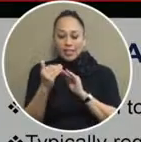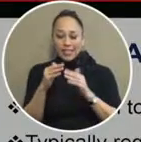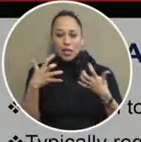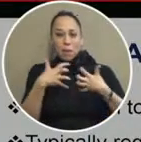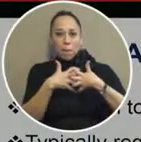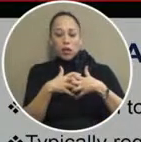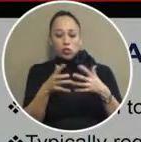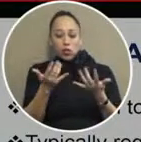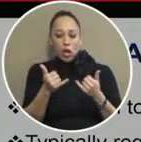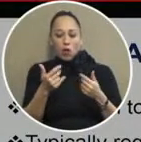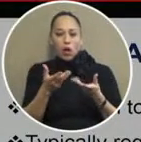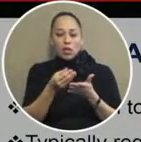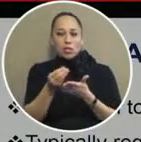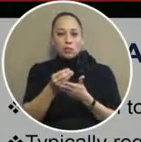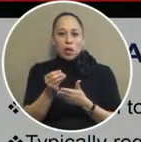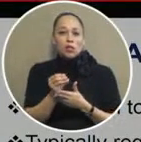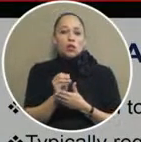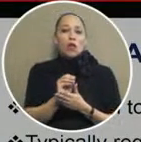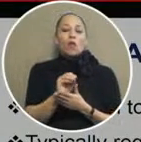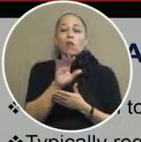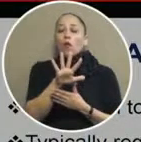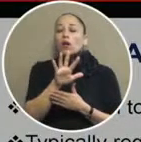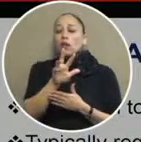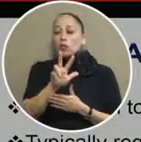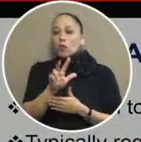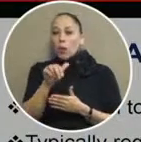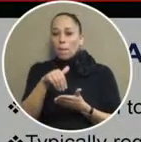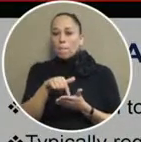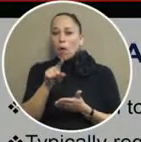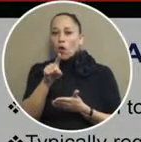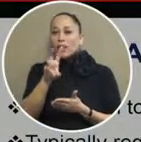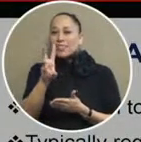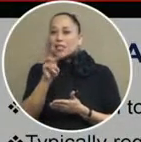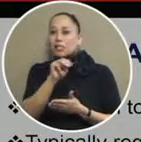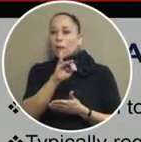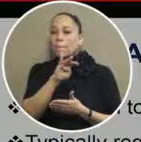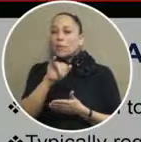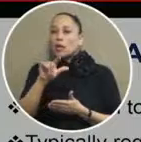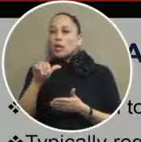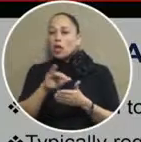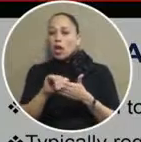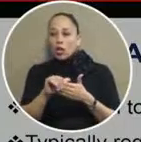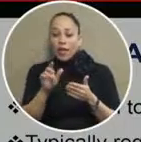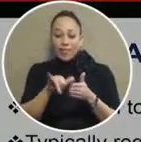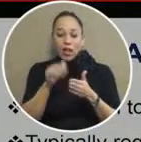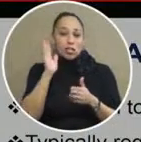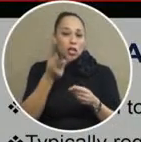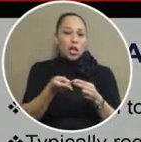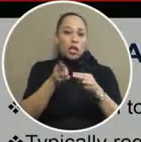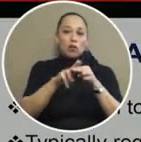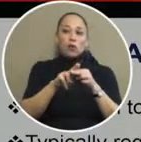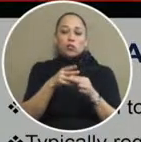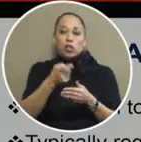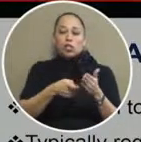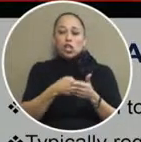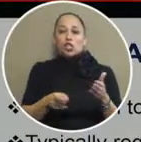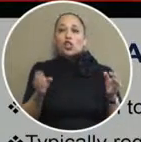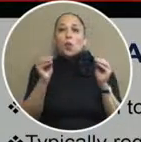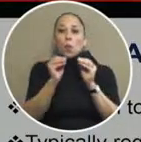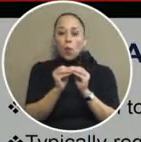we've currently spent about $3.6 million, and those costs continue to increase as we're charging more and more to